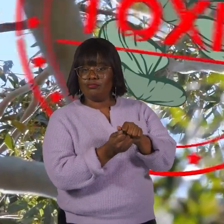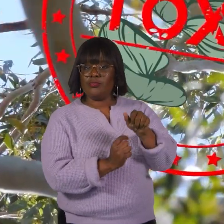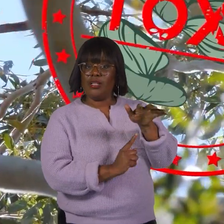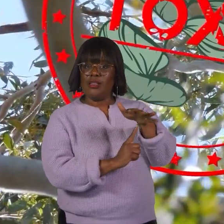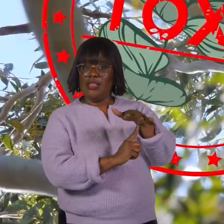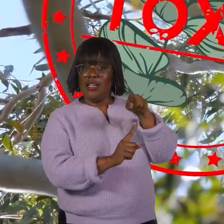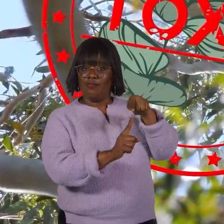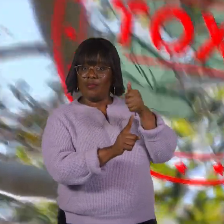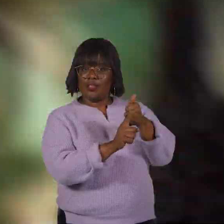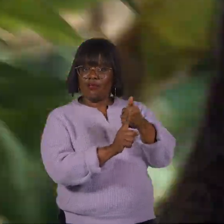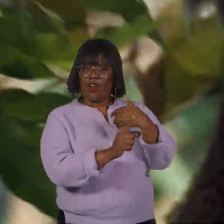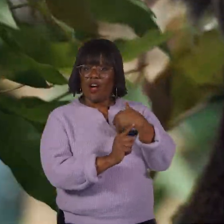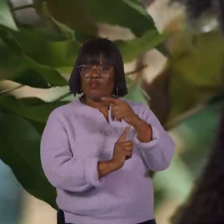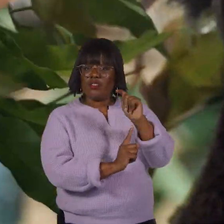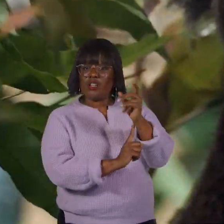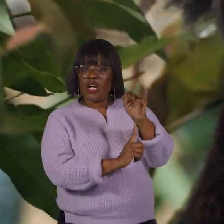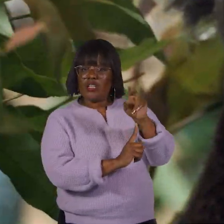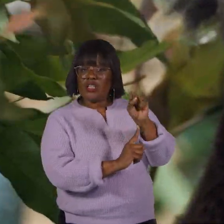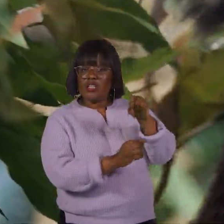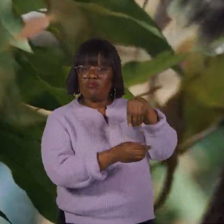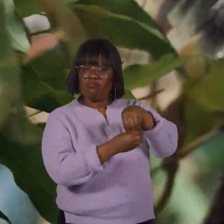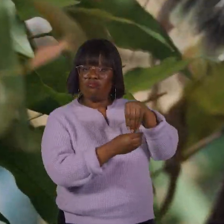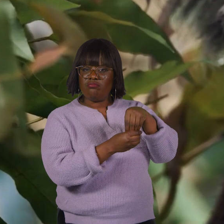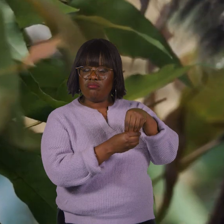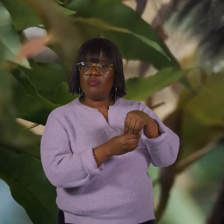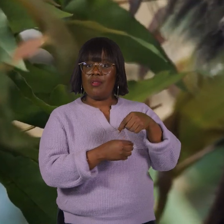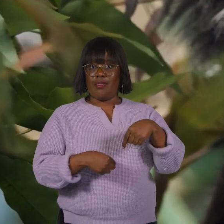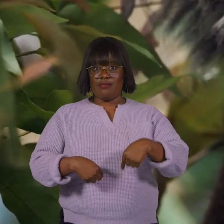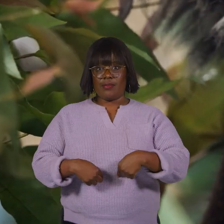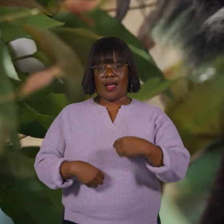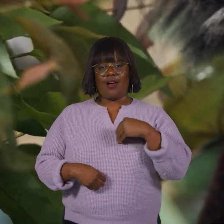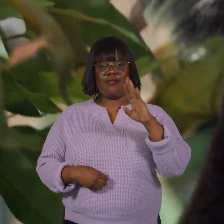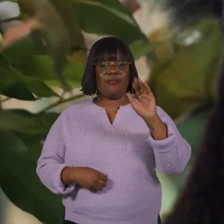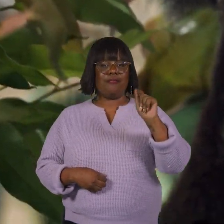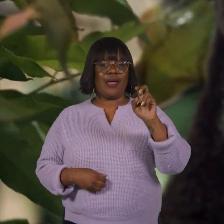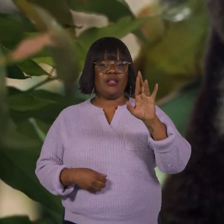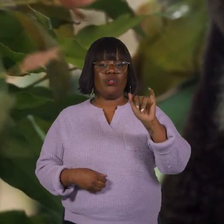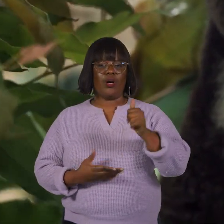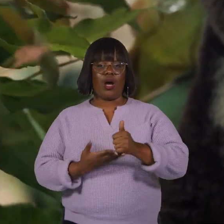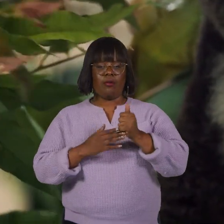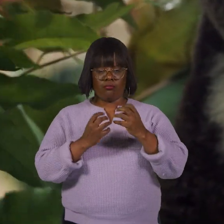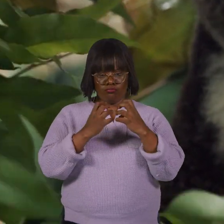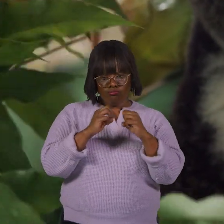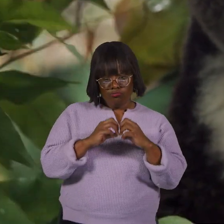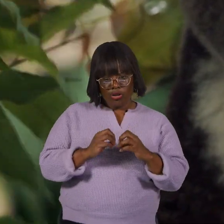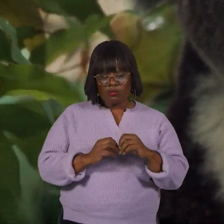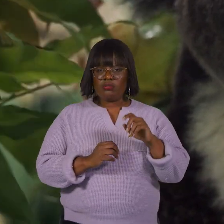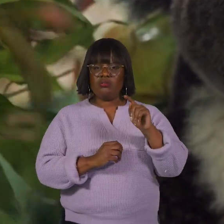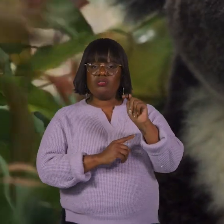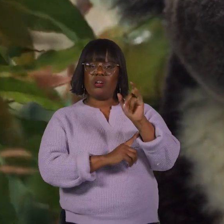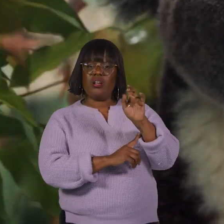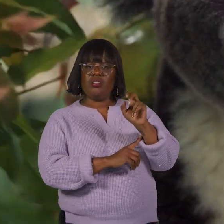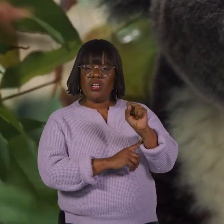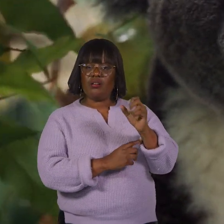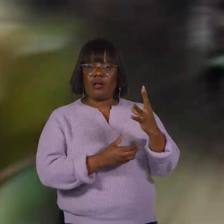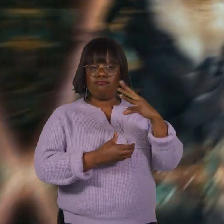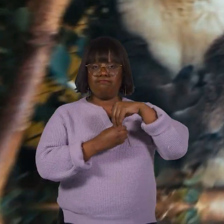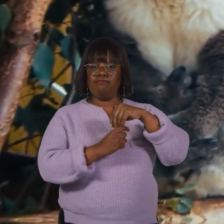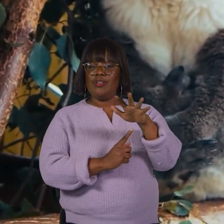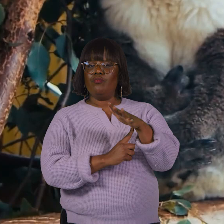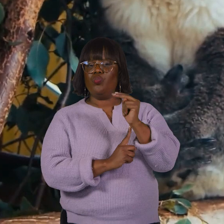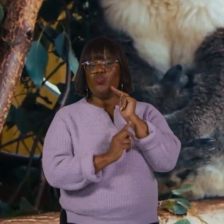contain toxins. Koalas have stomach bacteria that help break down the toxins and extract leaf nutrients.